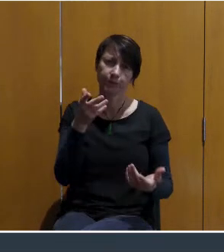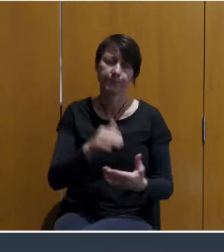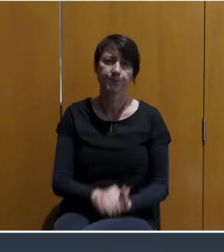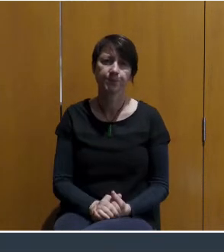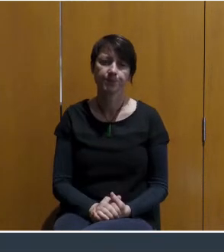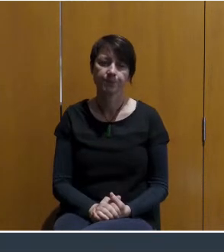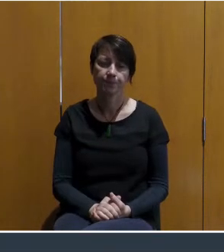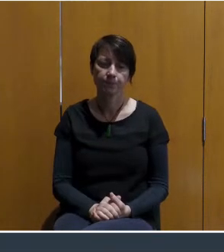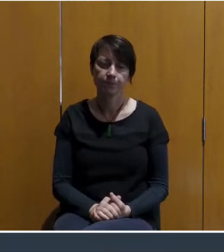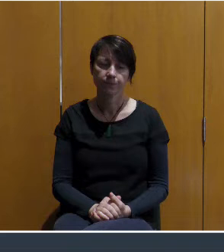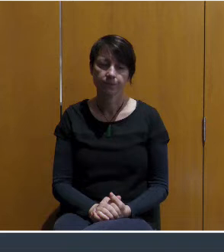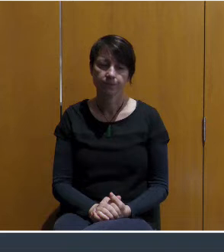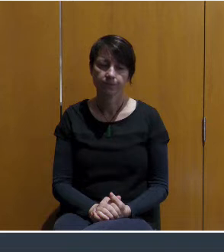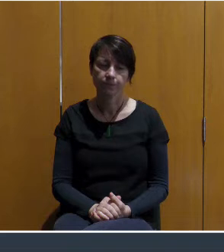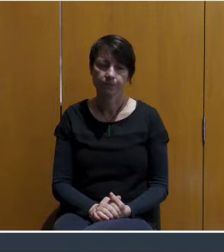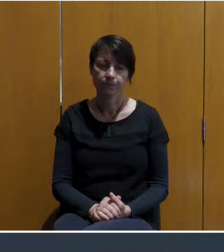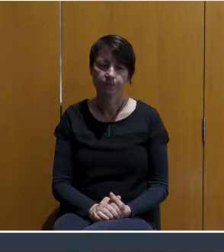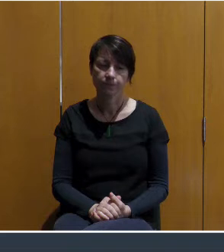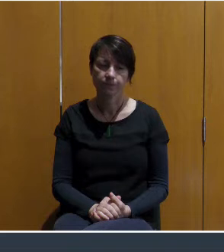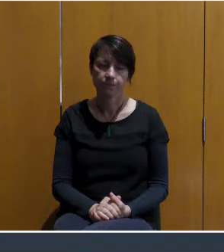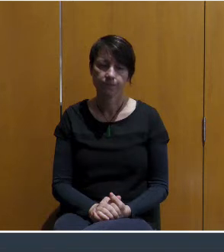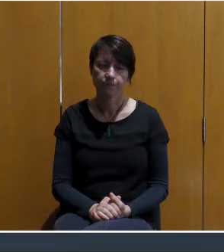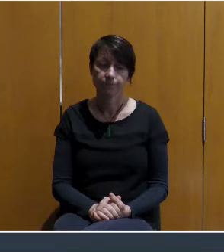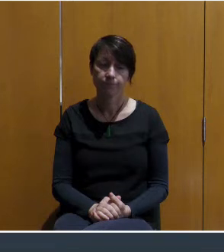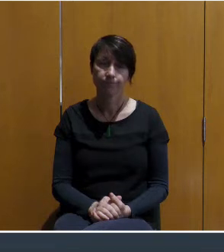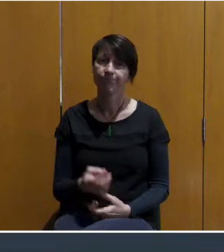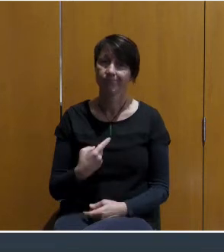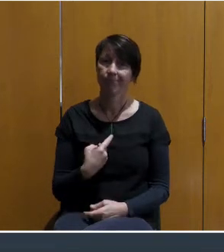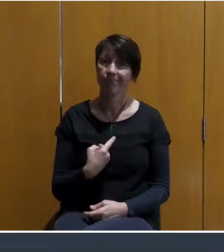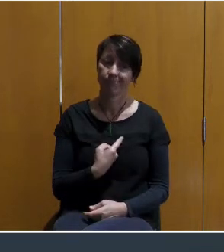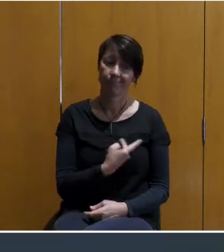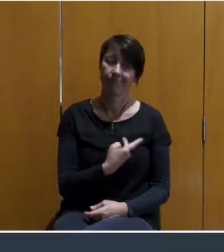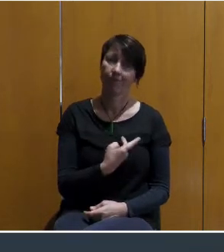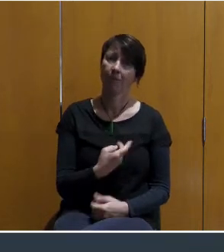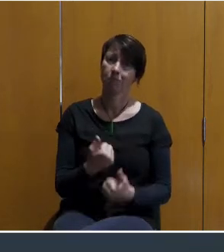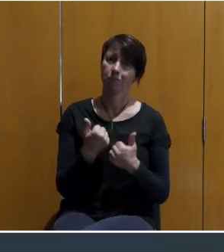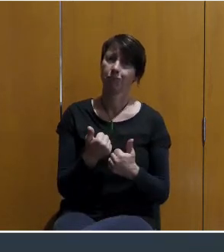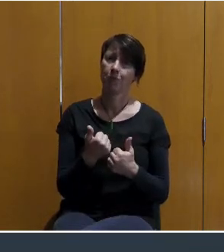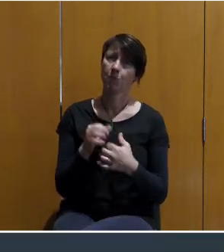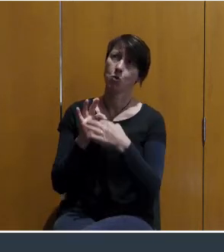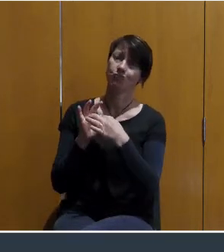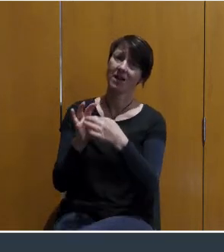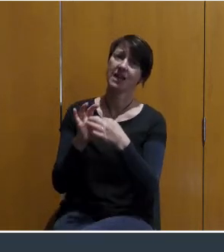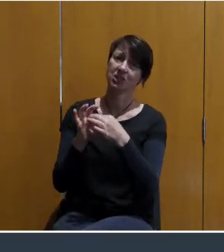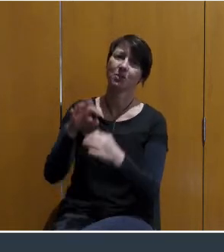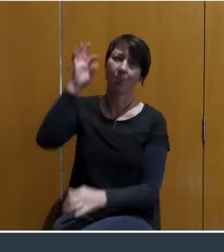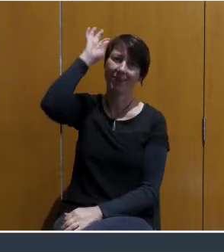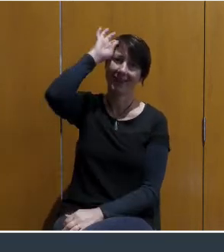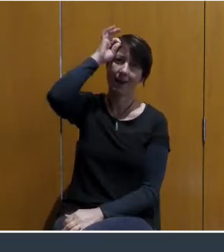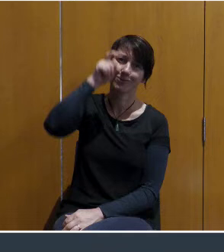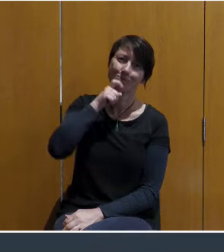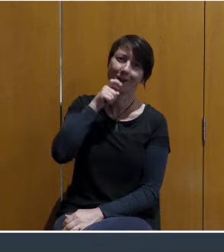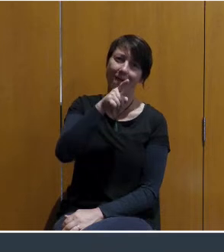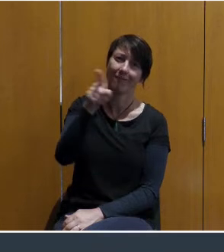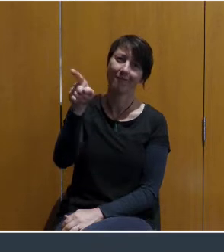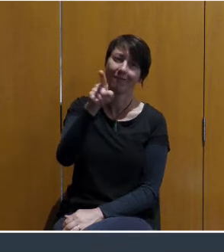Now, we've developed a good relationship with the council and staff. Jason